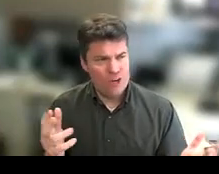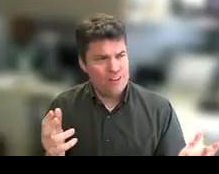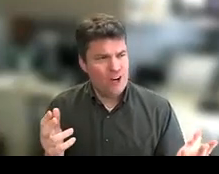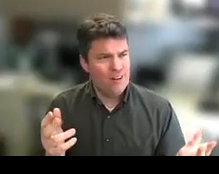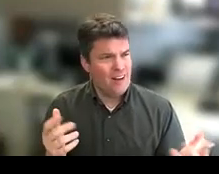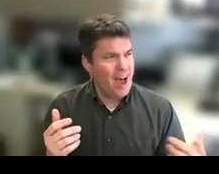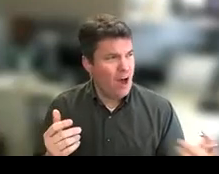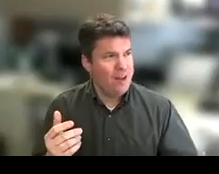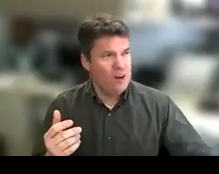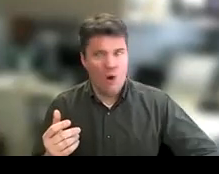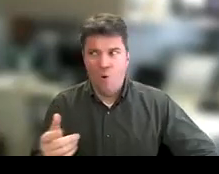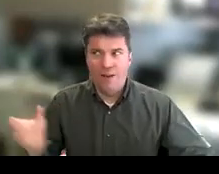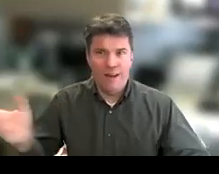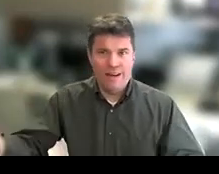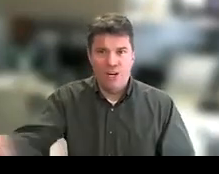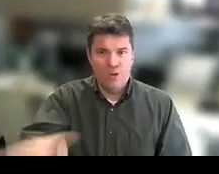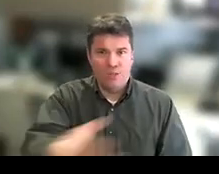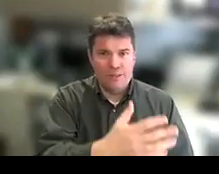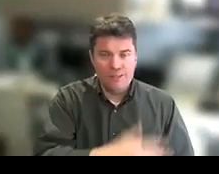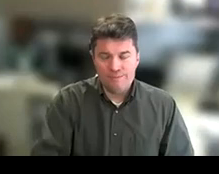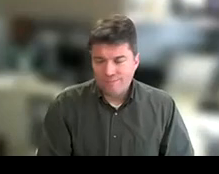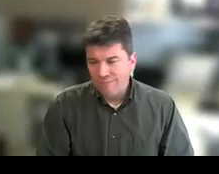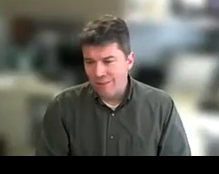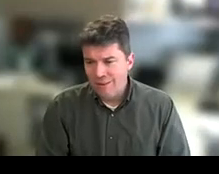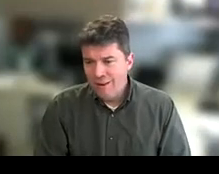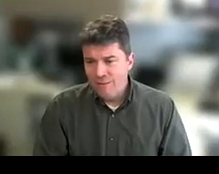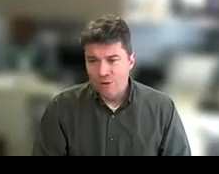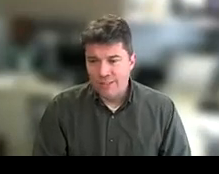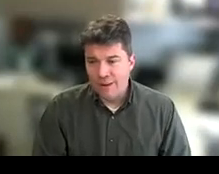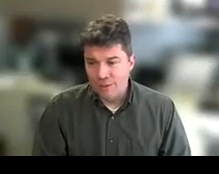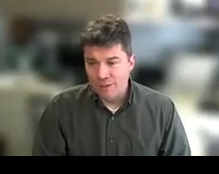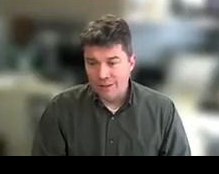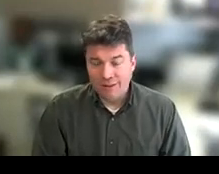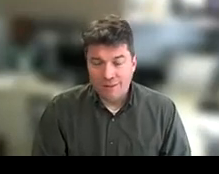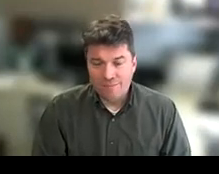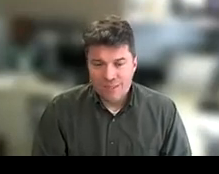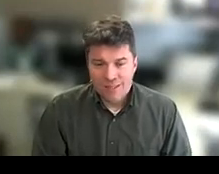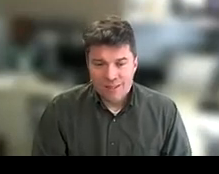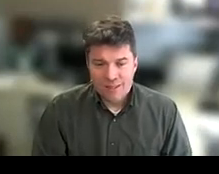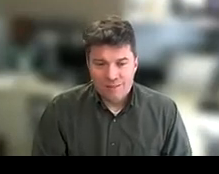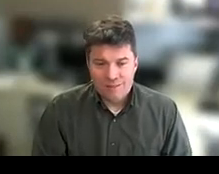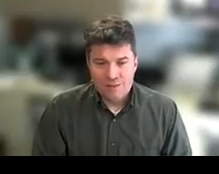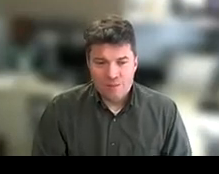the deaf will always look at the hearing and say, how do they know when they need to do something? For example,